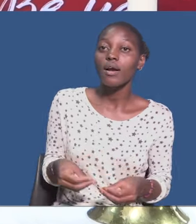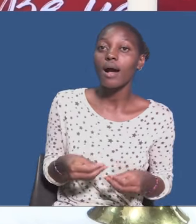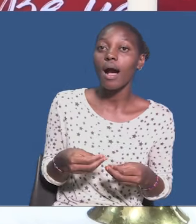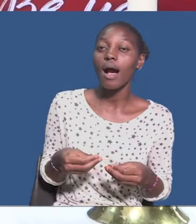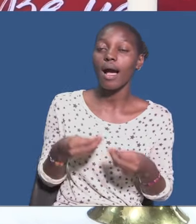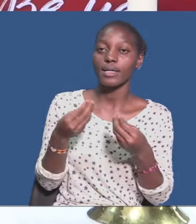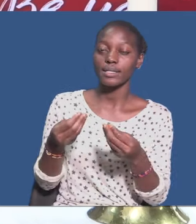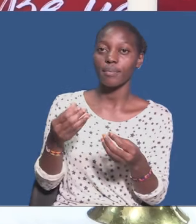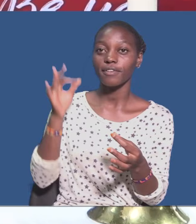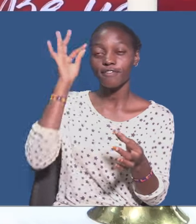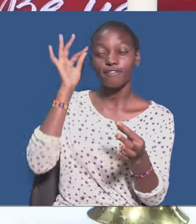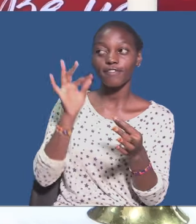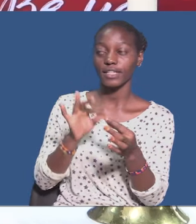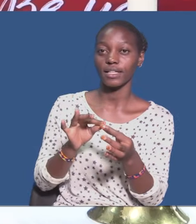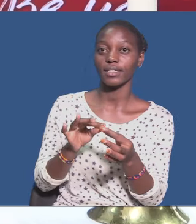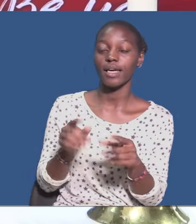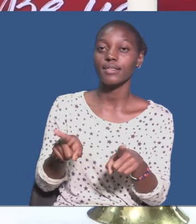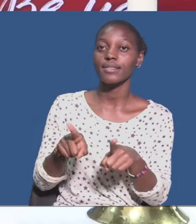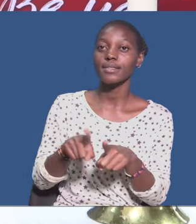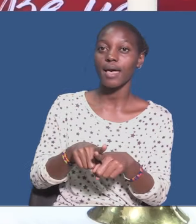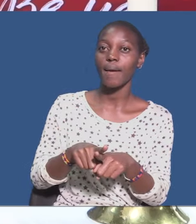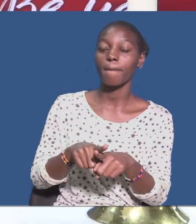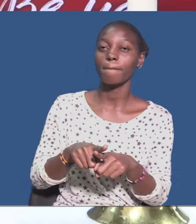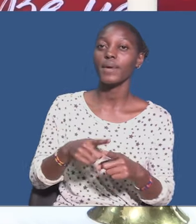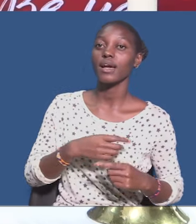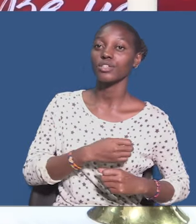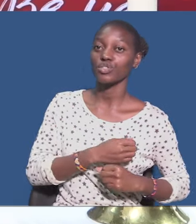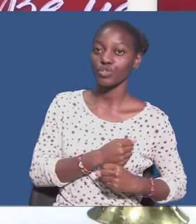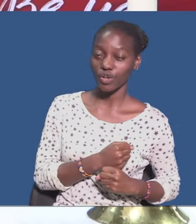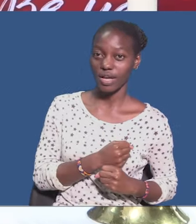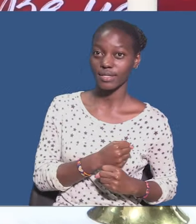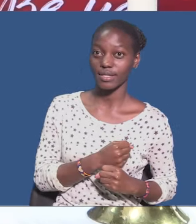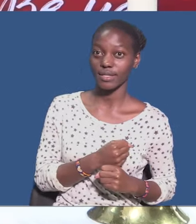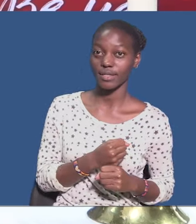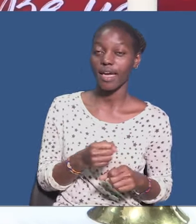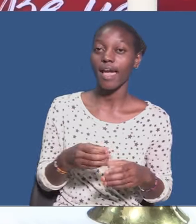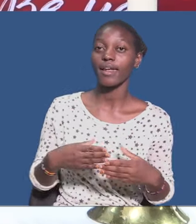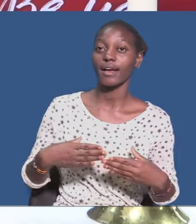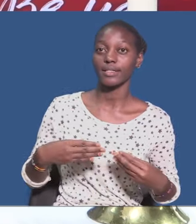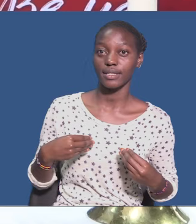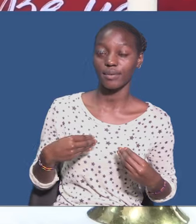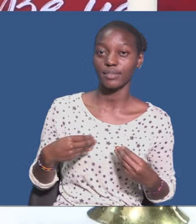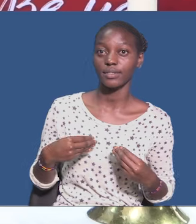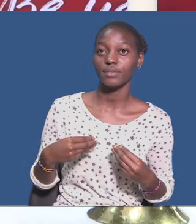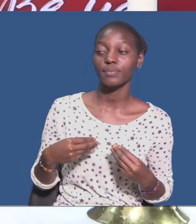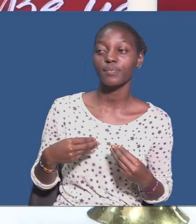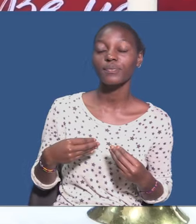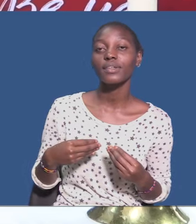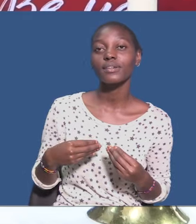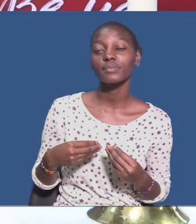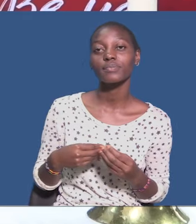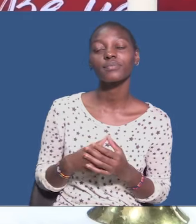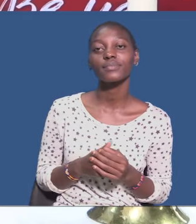in him alone, then we appropriate or we receive that which he had gotten for